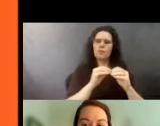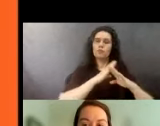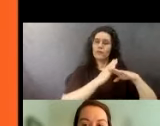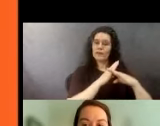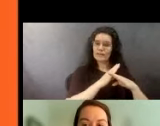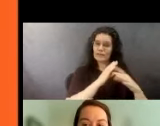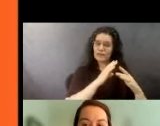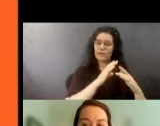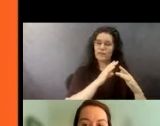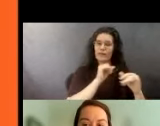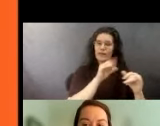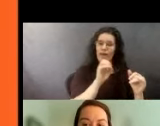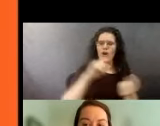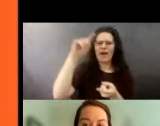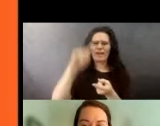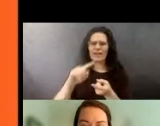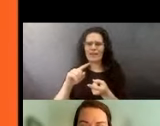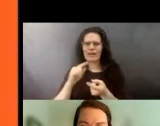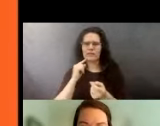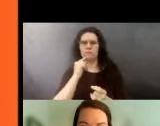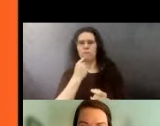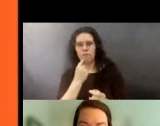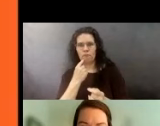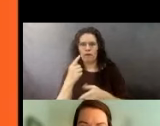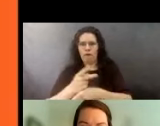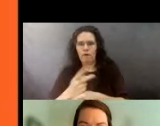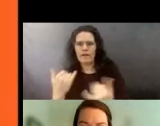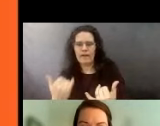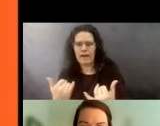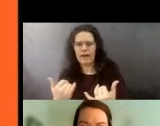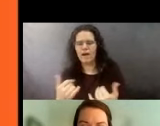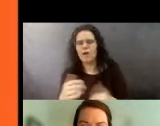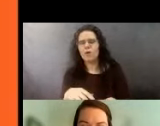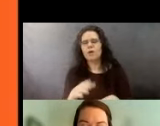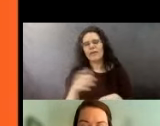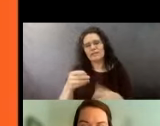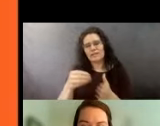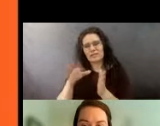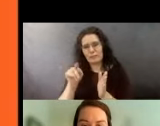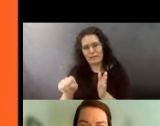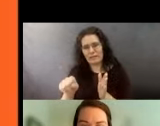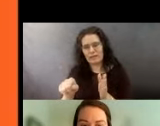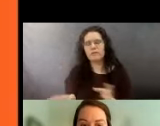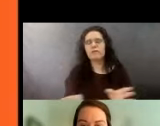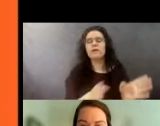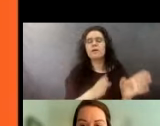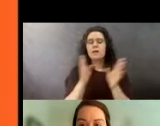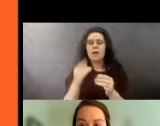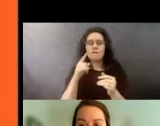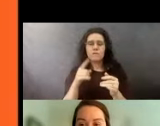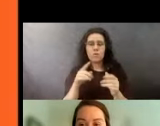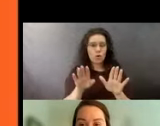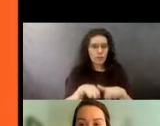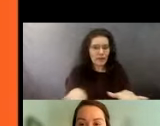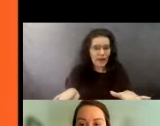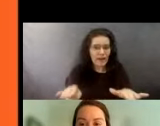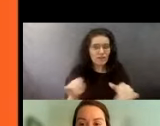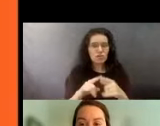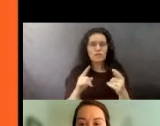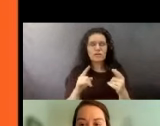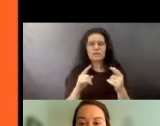setting. We know that especially in pediatrics, a small percentage of patients consume a large percentage of